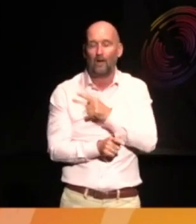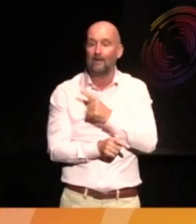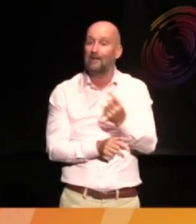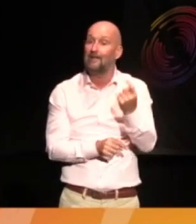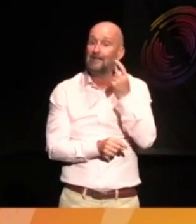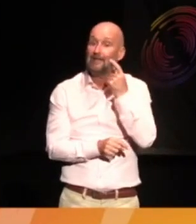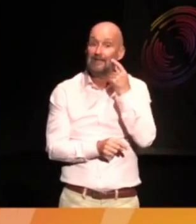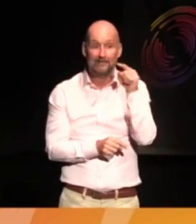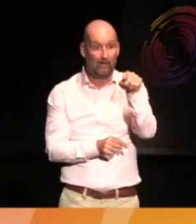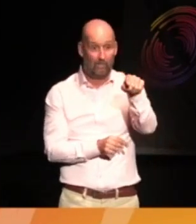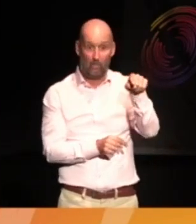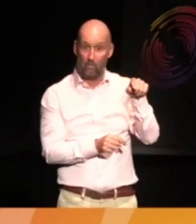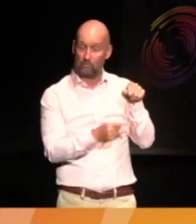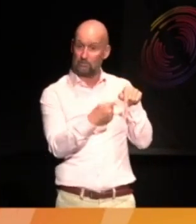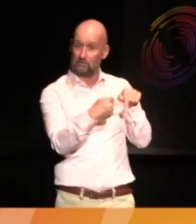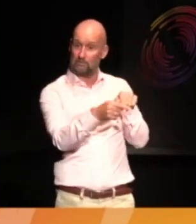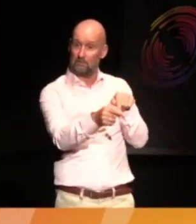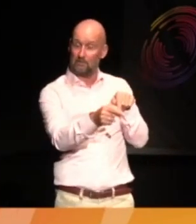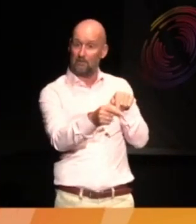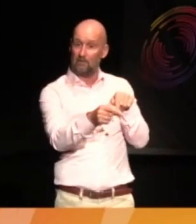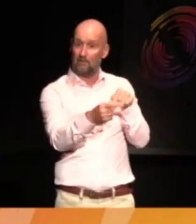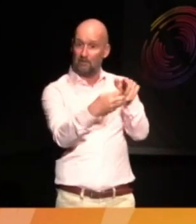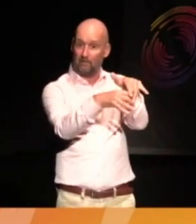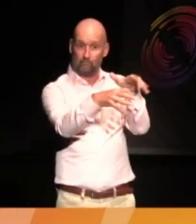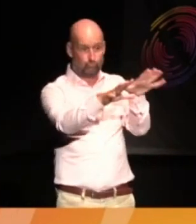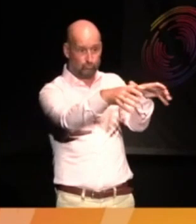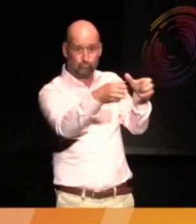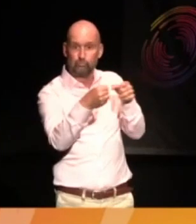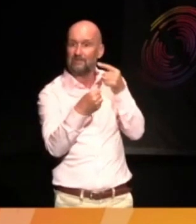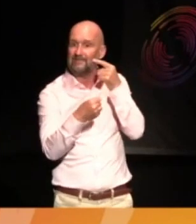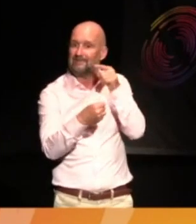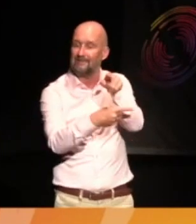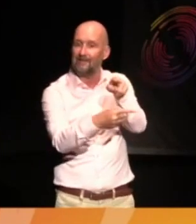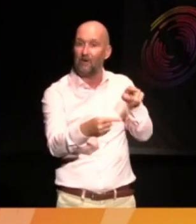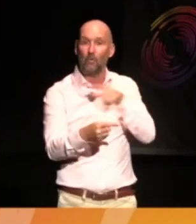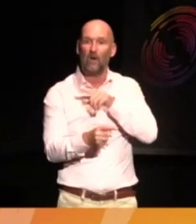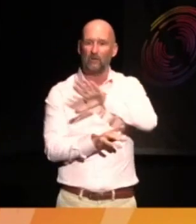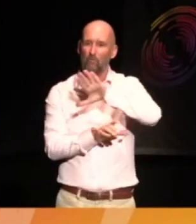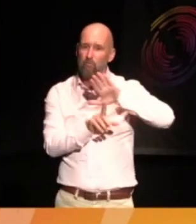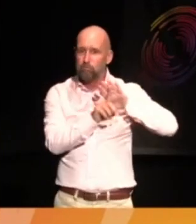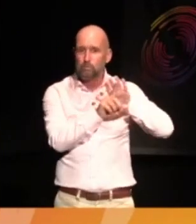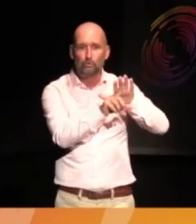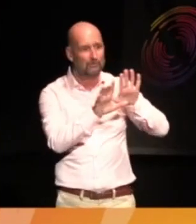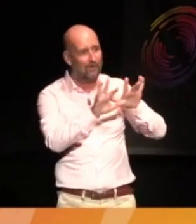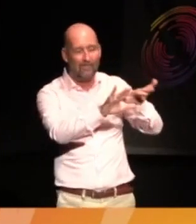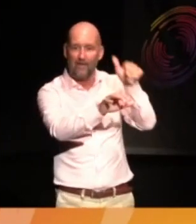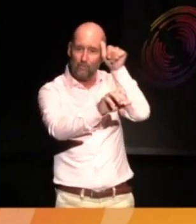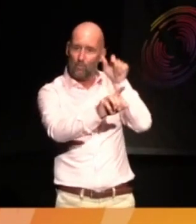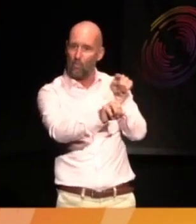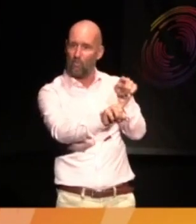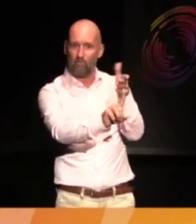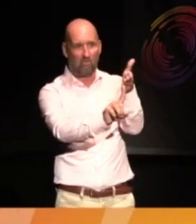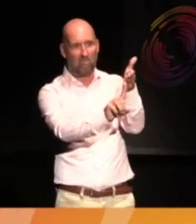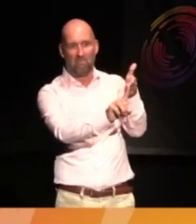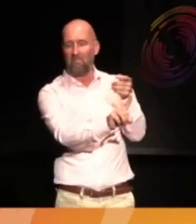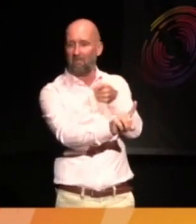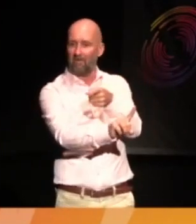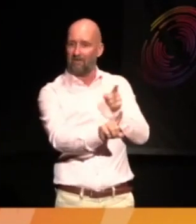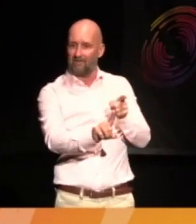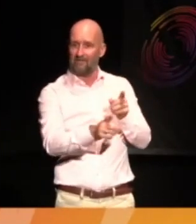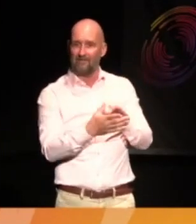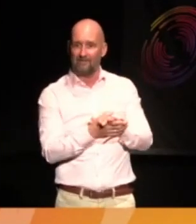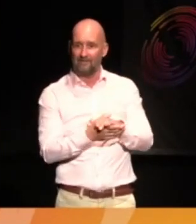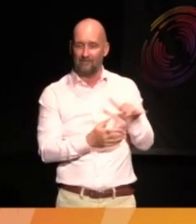to reach are those at the fringes, because you've pushed them in such, you know, a place where they're in